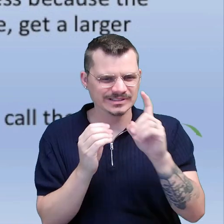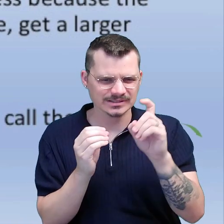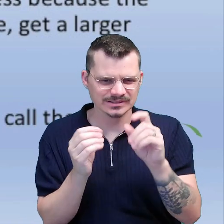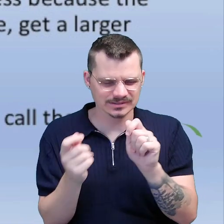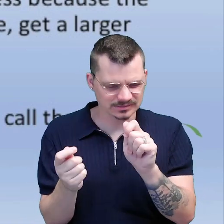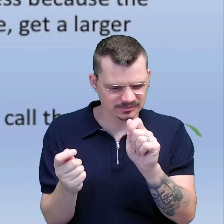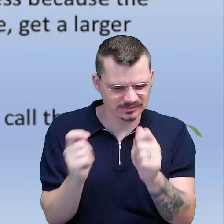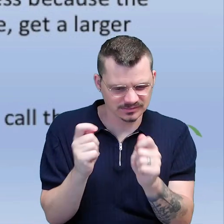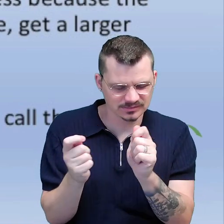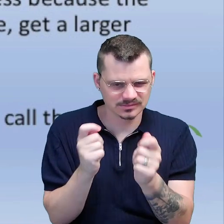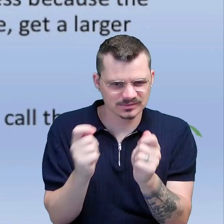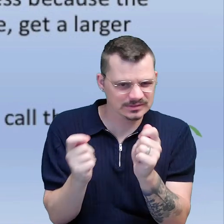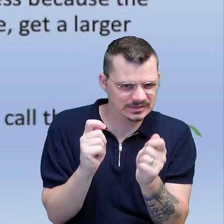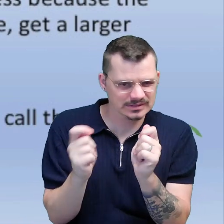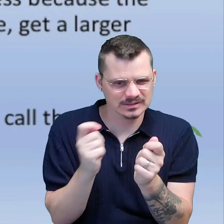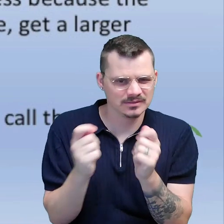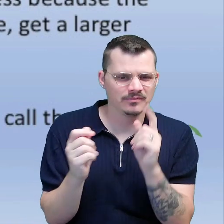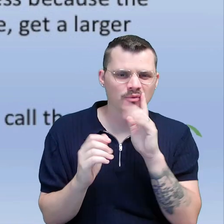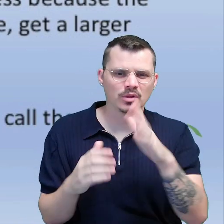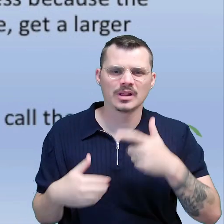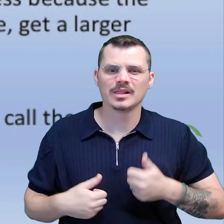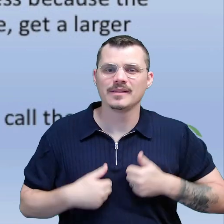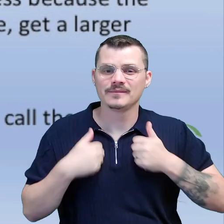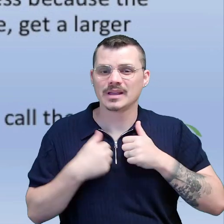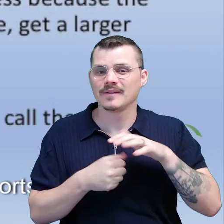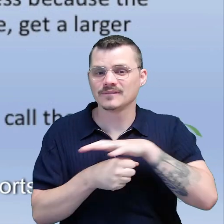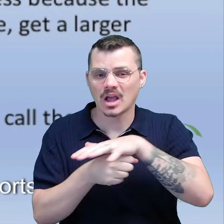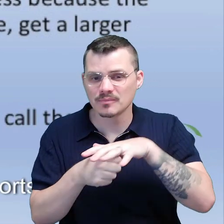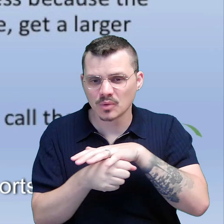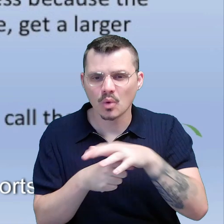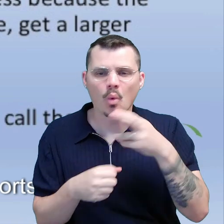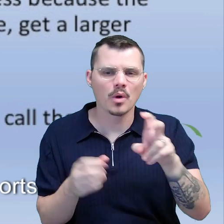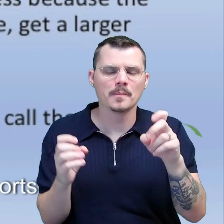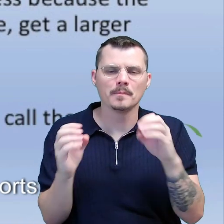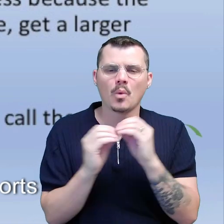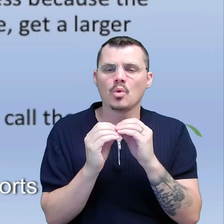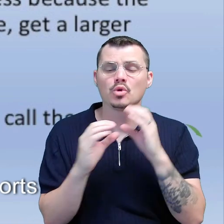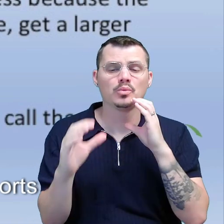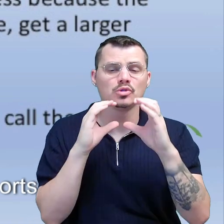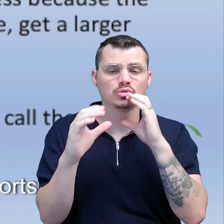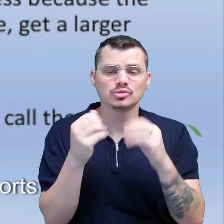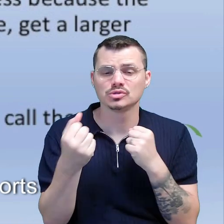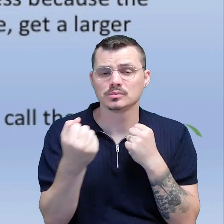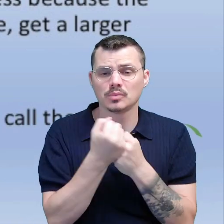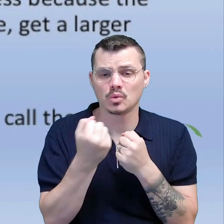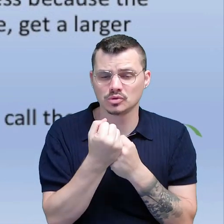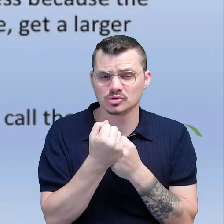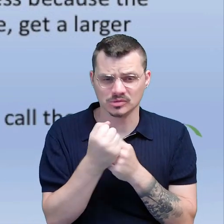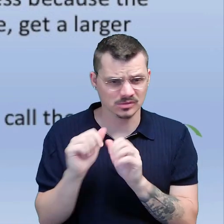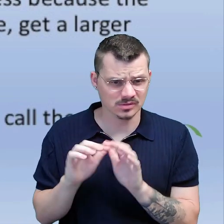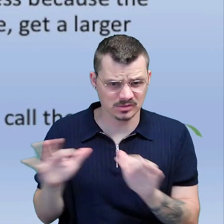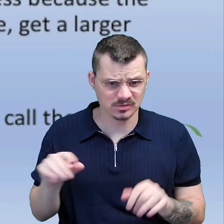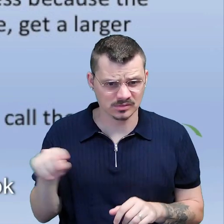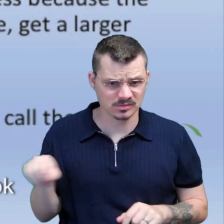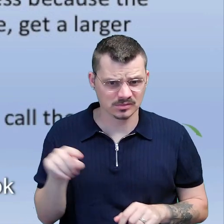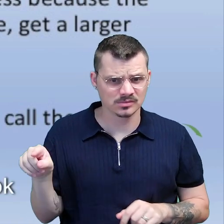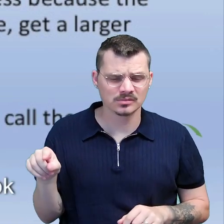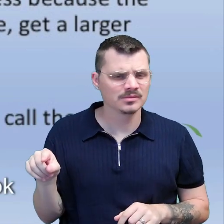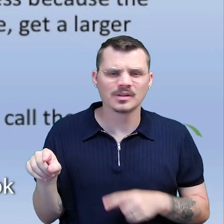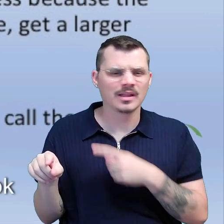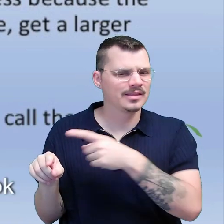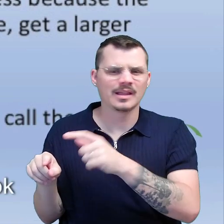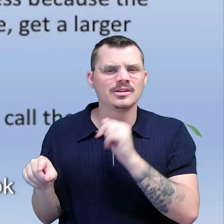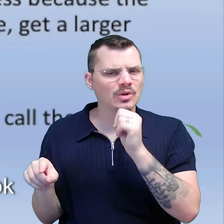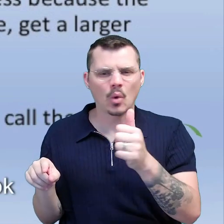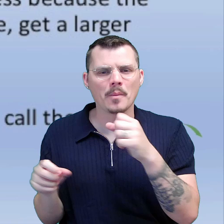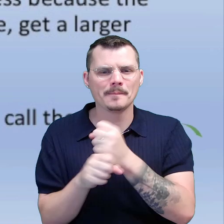intensive modifications of their living environments, much more intensive communication supports and what have you, those people don't